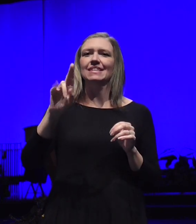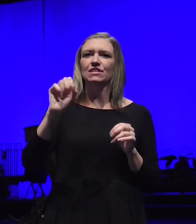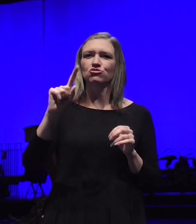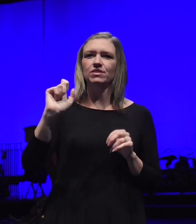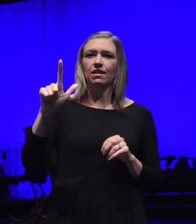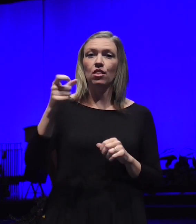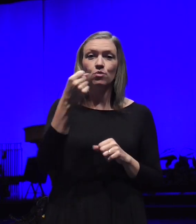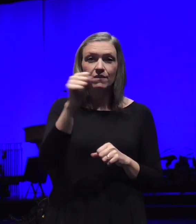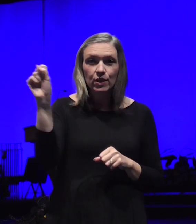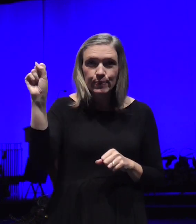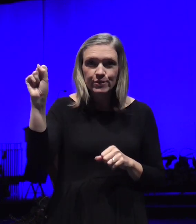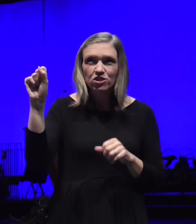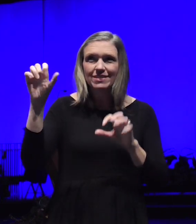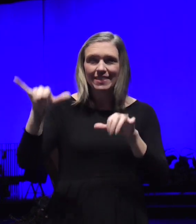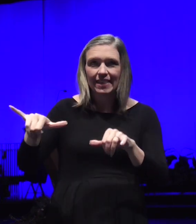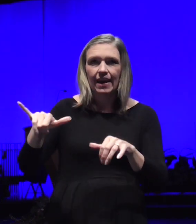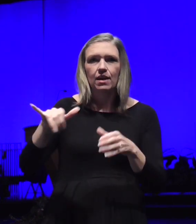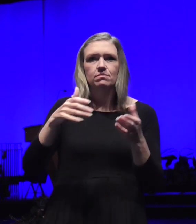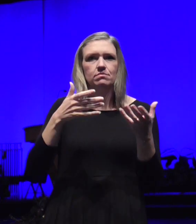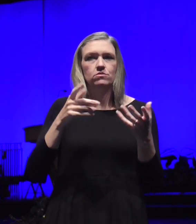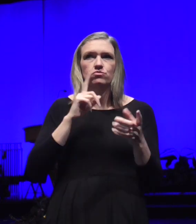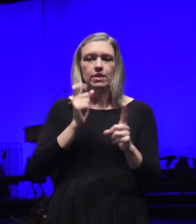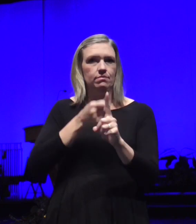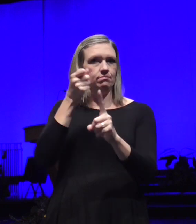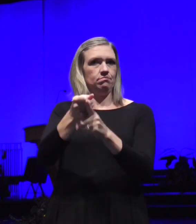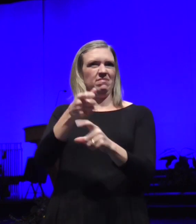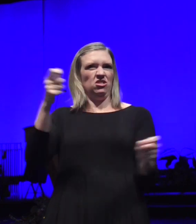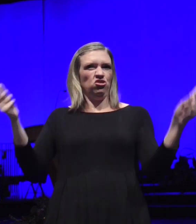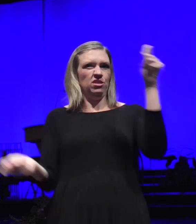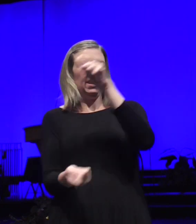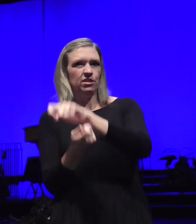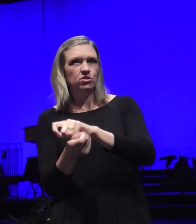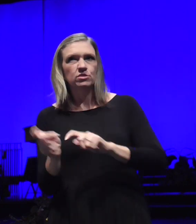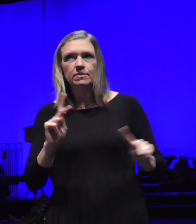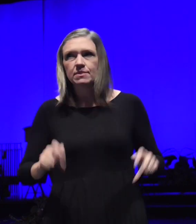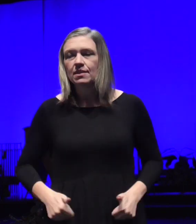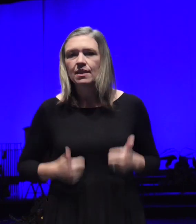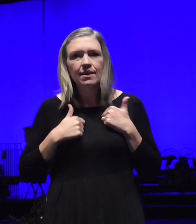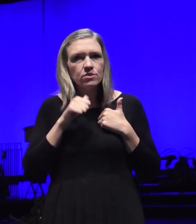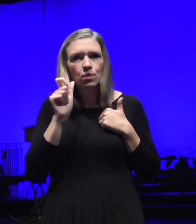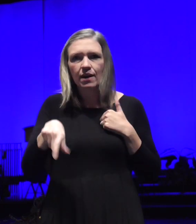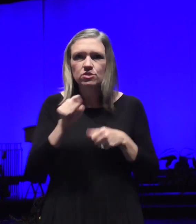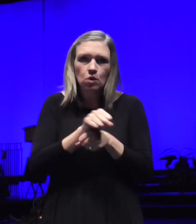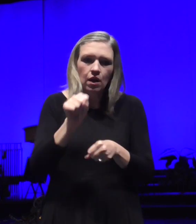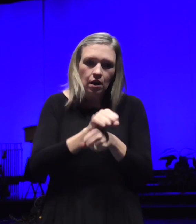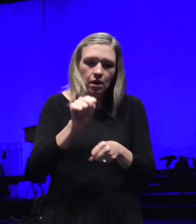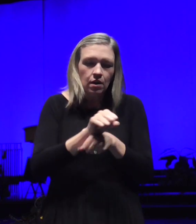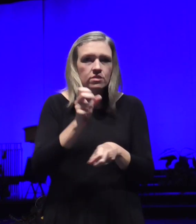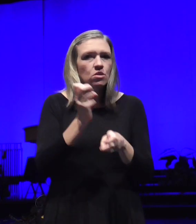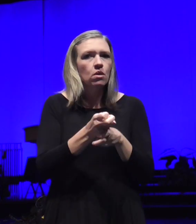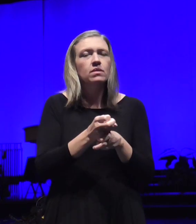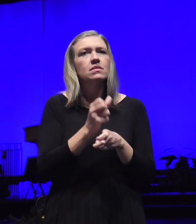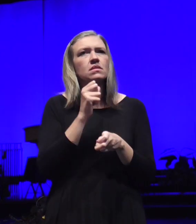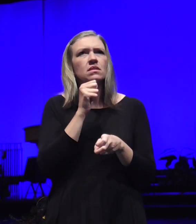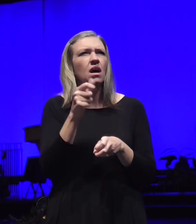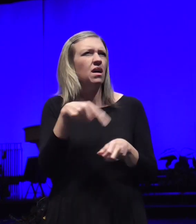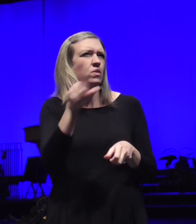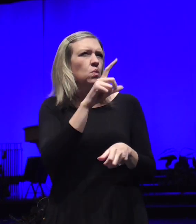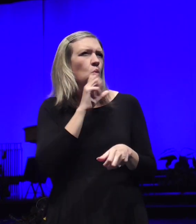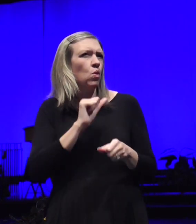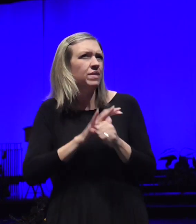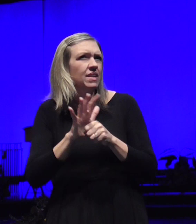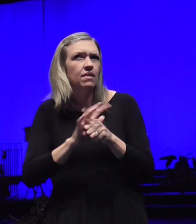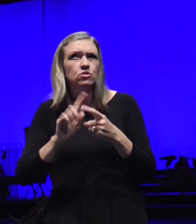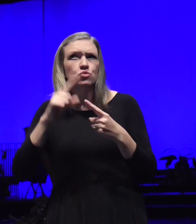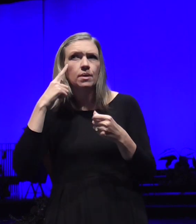lot of change because people no longer had to work so hard. And then we had, none of us are old enough to remember this, but the